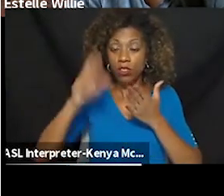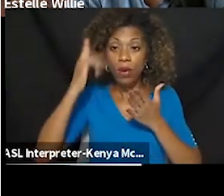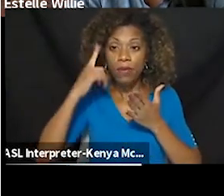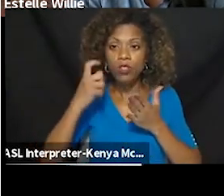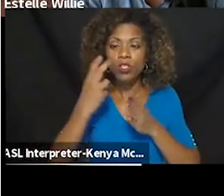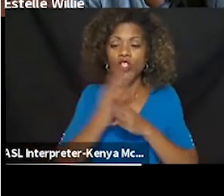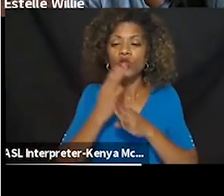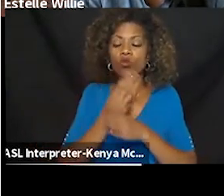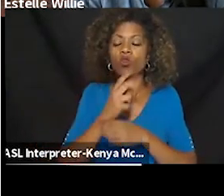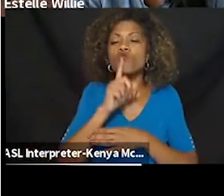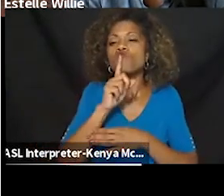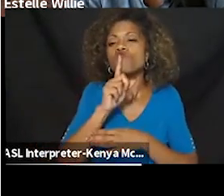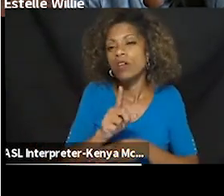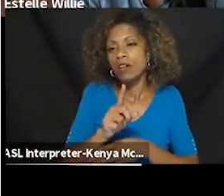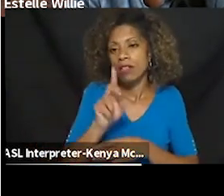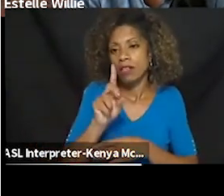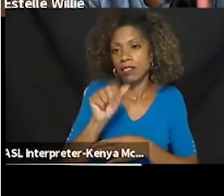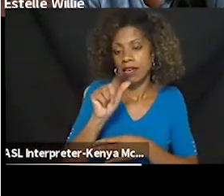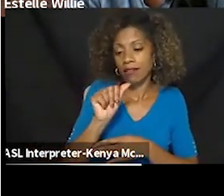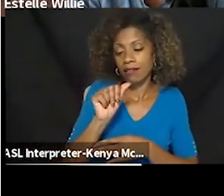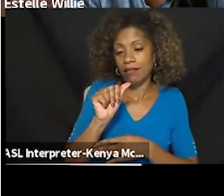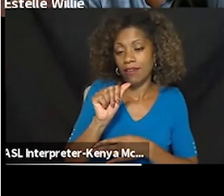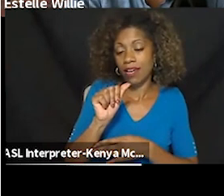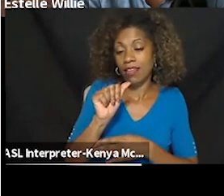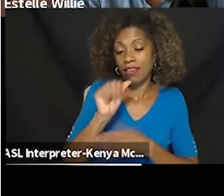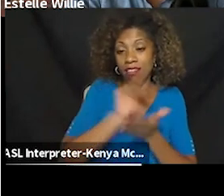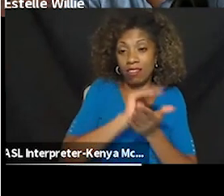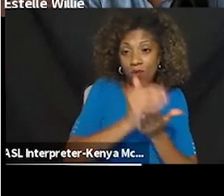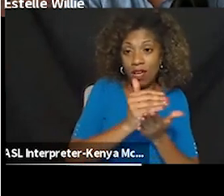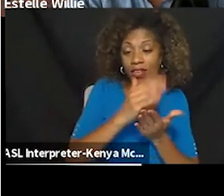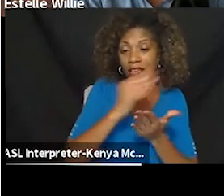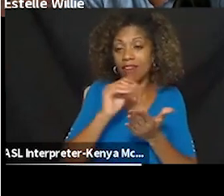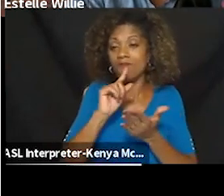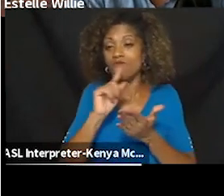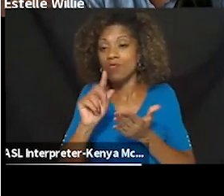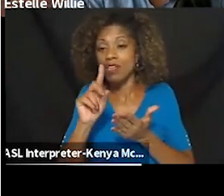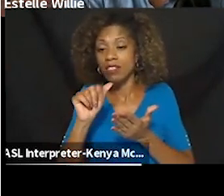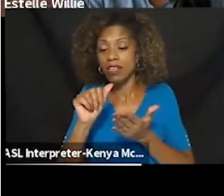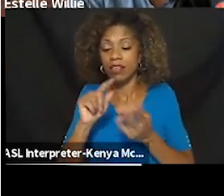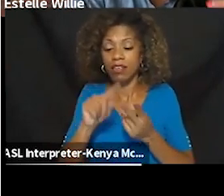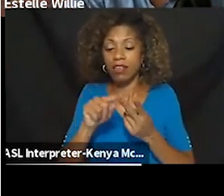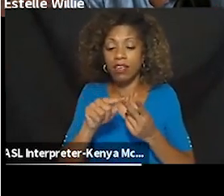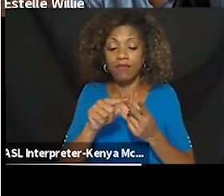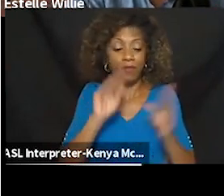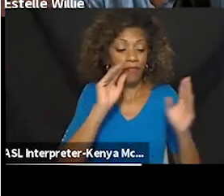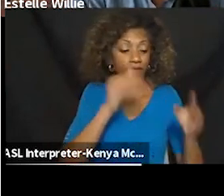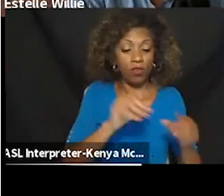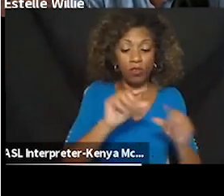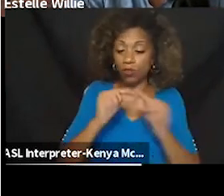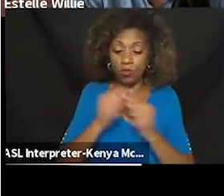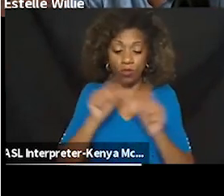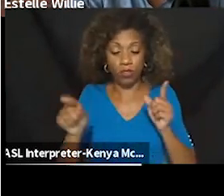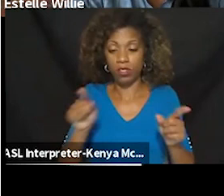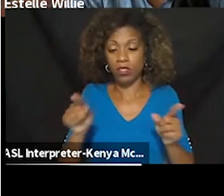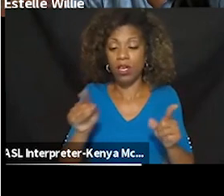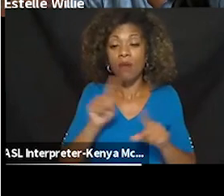data, both the quant data and the qualitative data from the focus groups. But then also you're hearing, you will hear